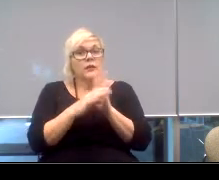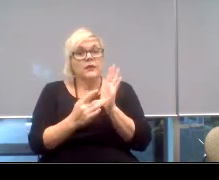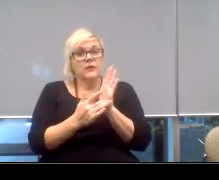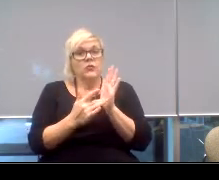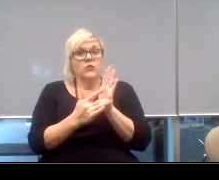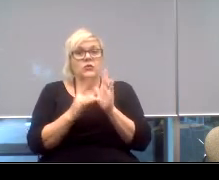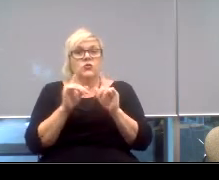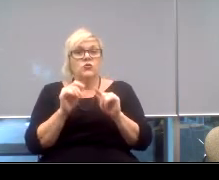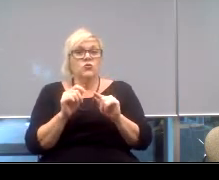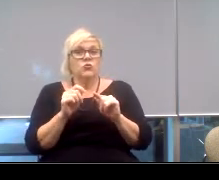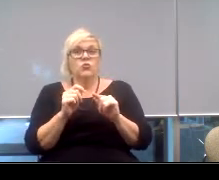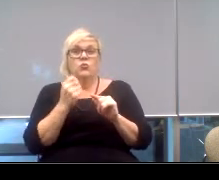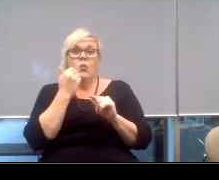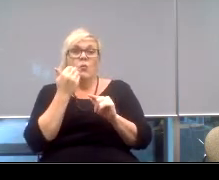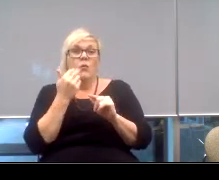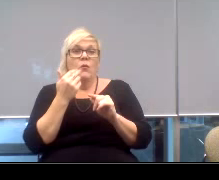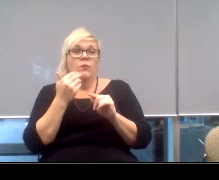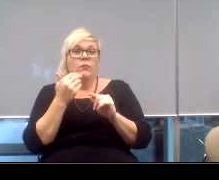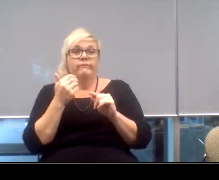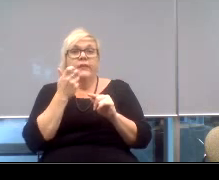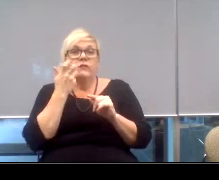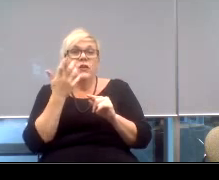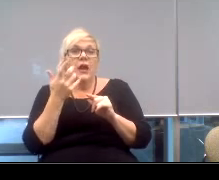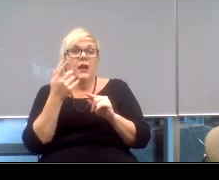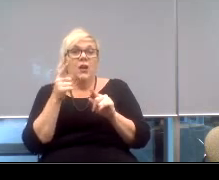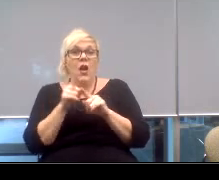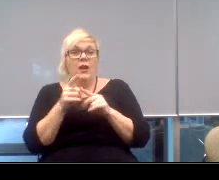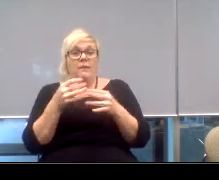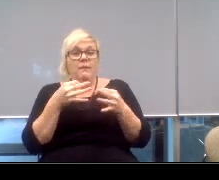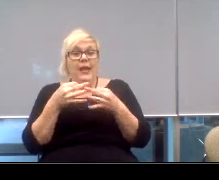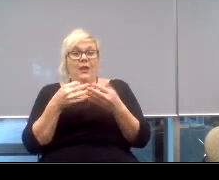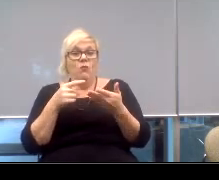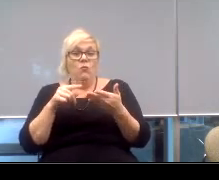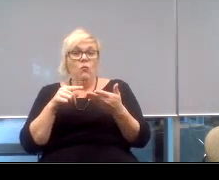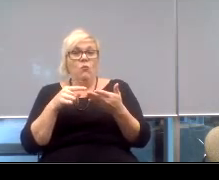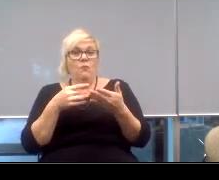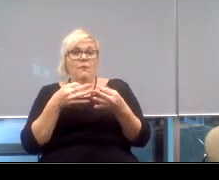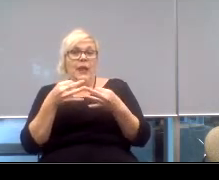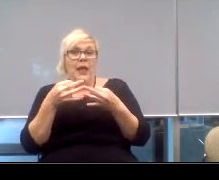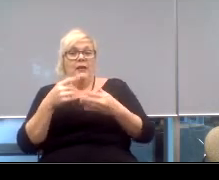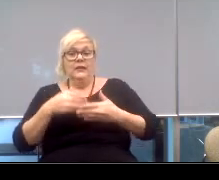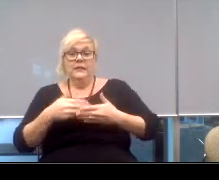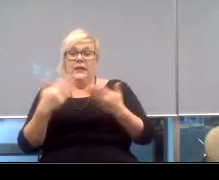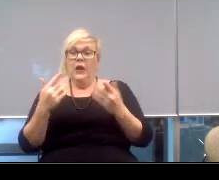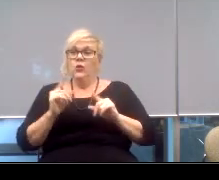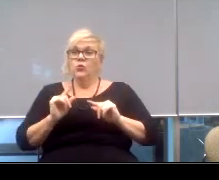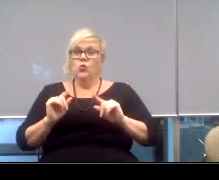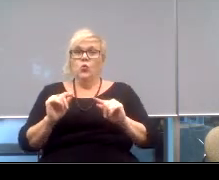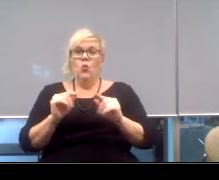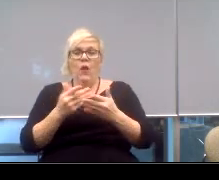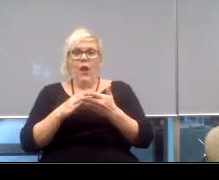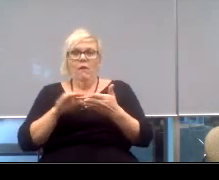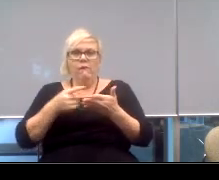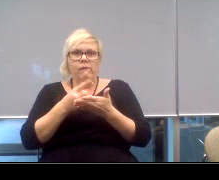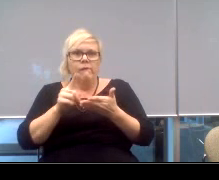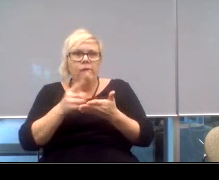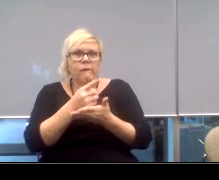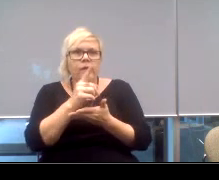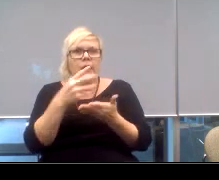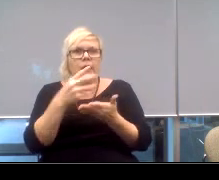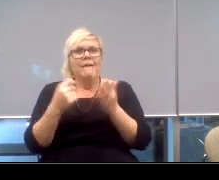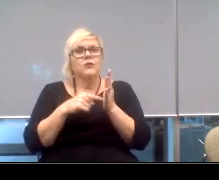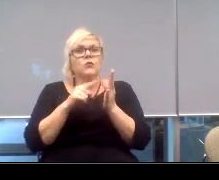tasks, including navigate or plan and remember their day. Then there is also the tools that can give greater access at